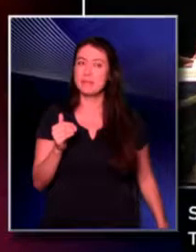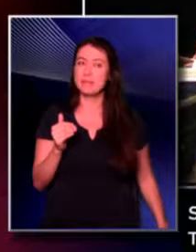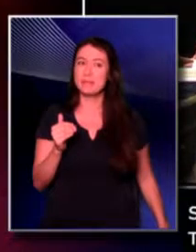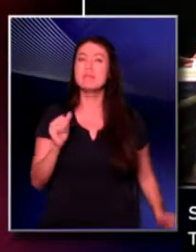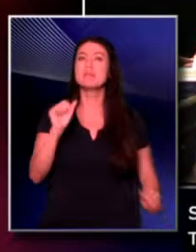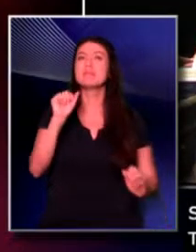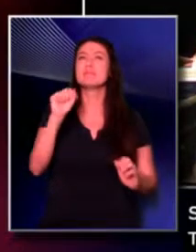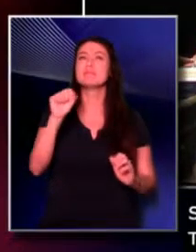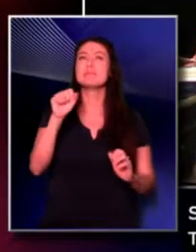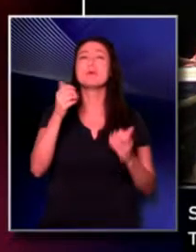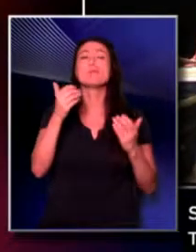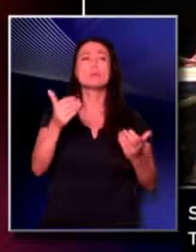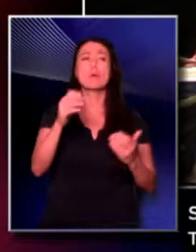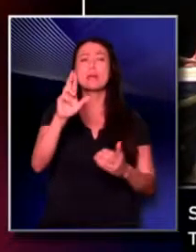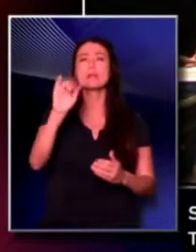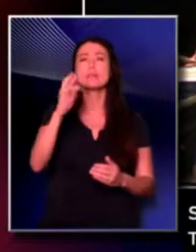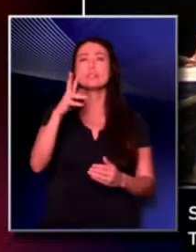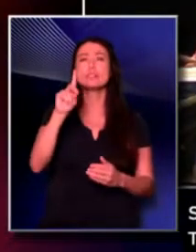Yeah, okay, Richard.